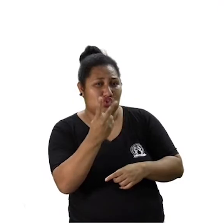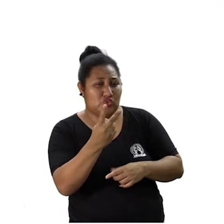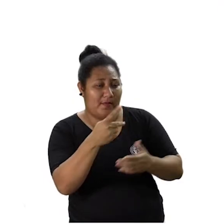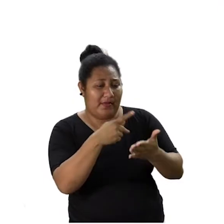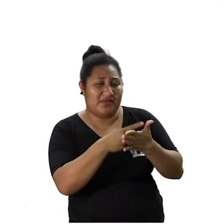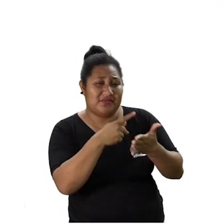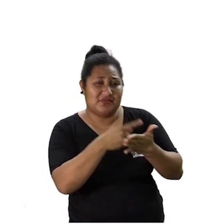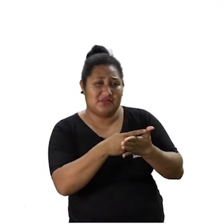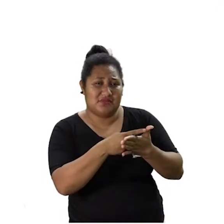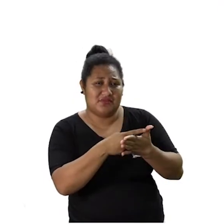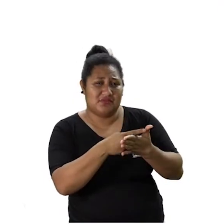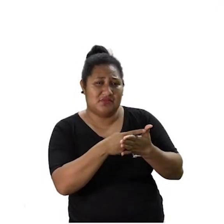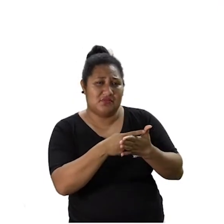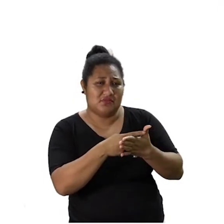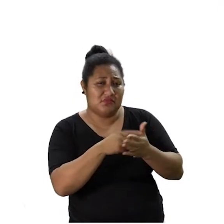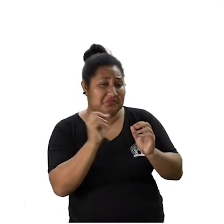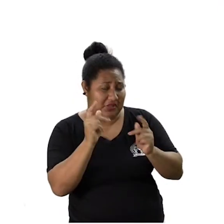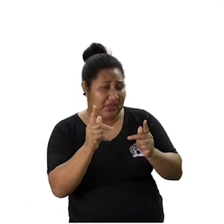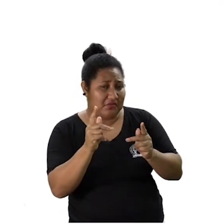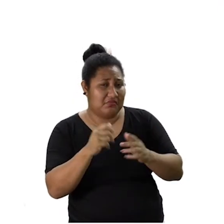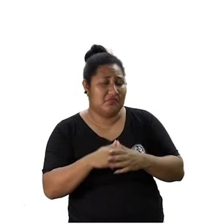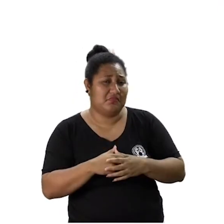parts? Okay.